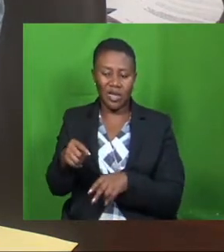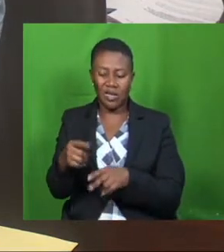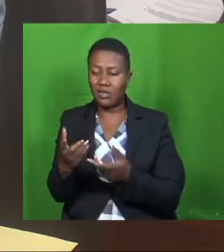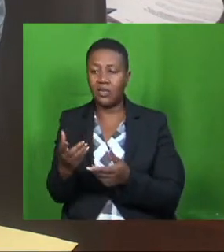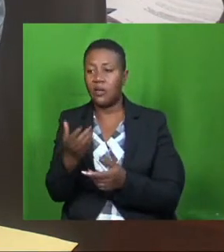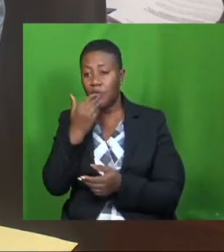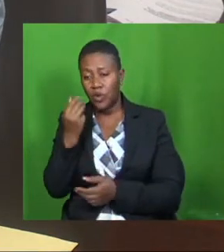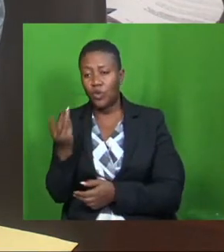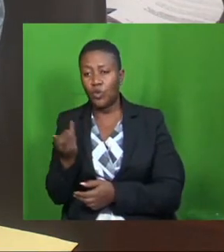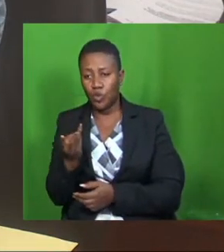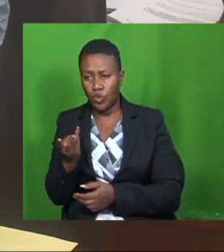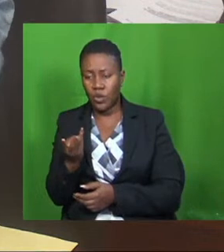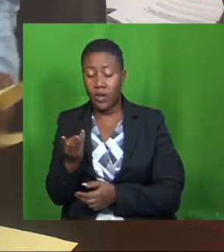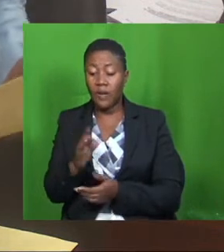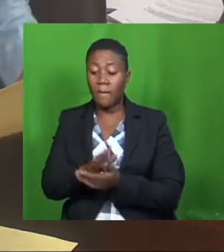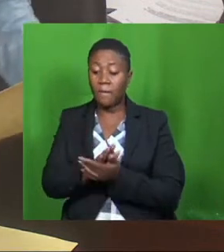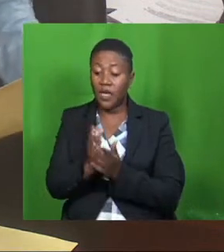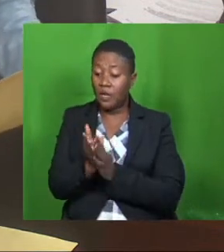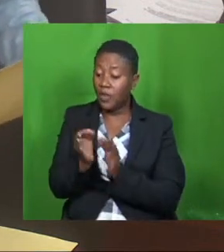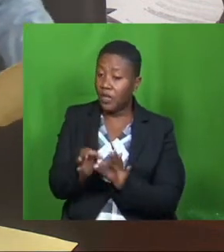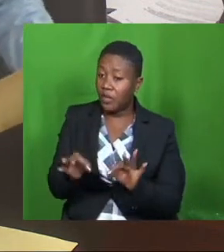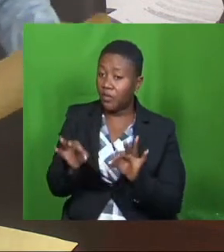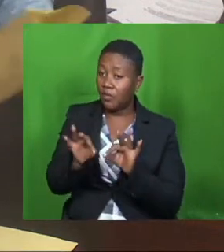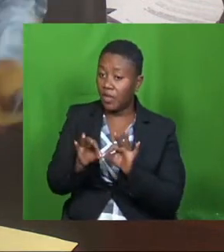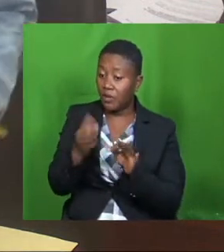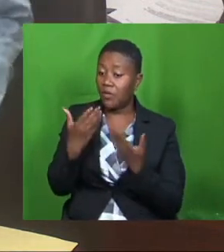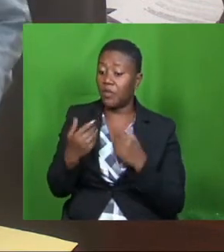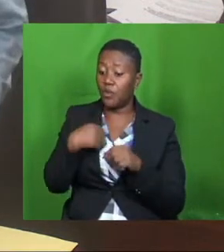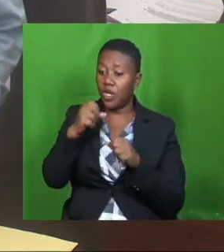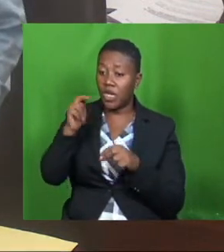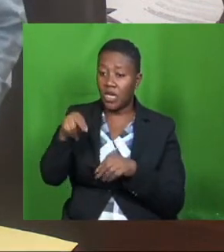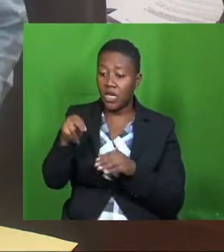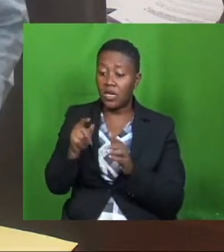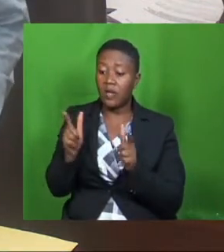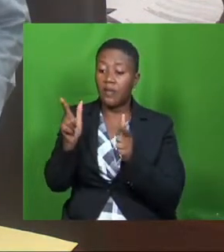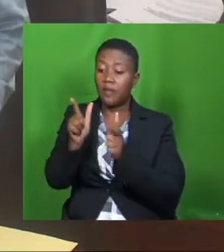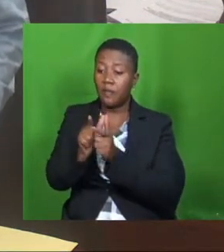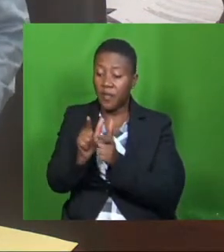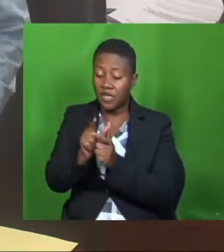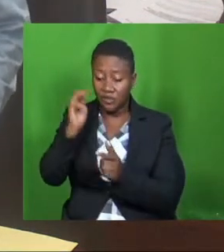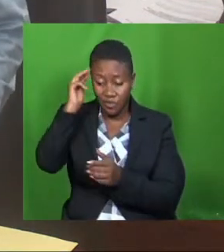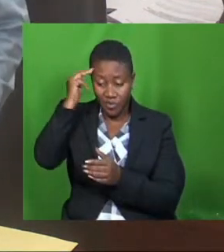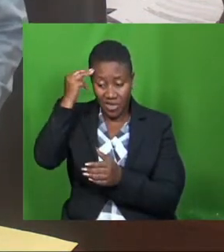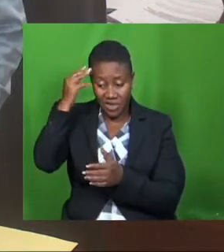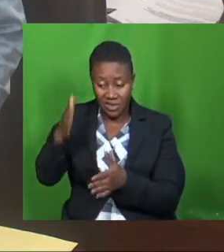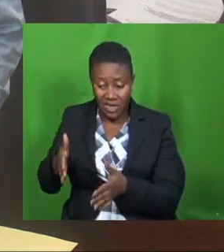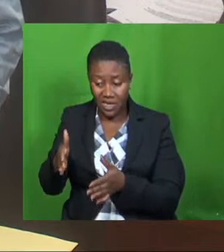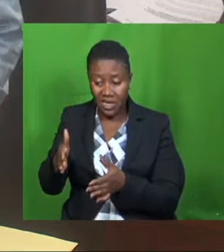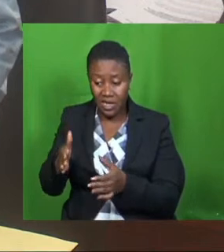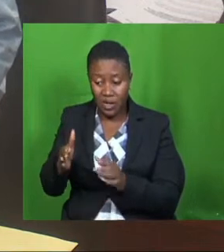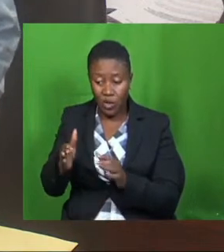office around 9 o'clock in the night. We left here after 10:30 in the night.